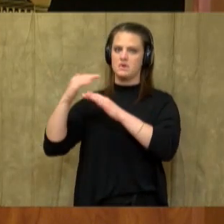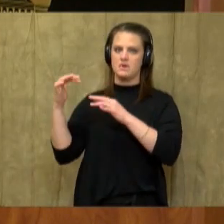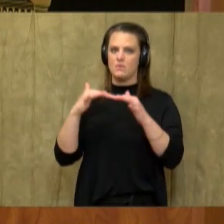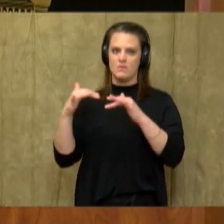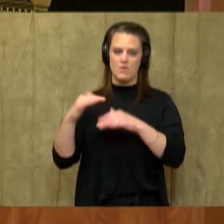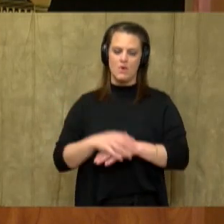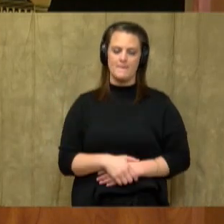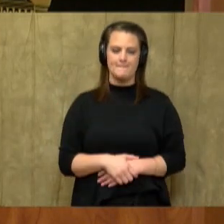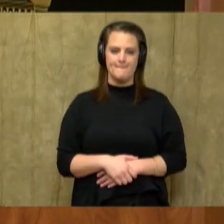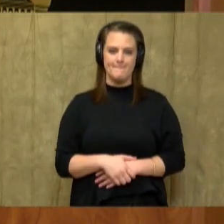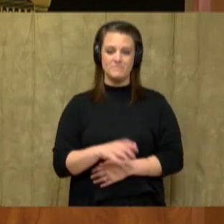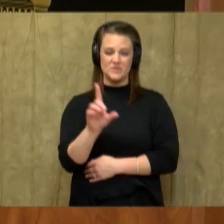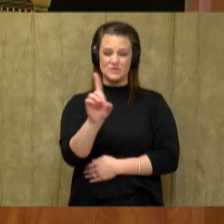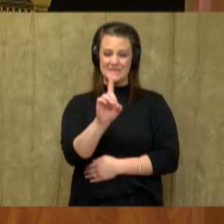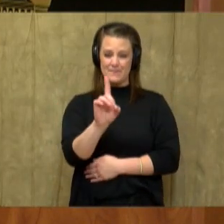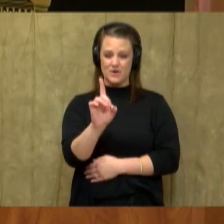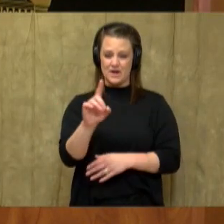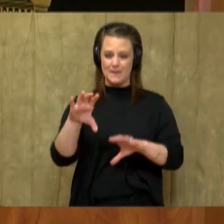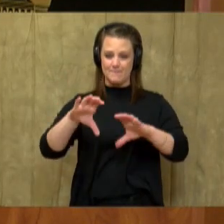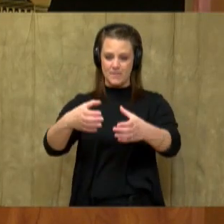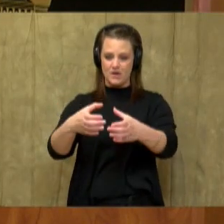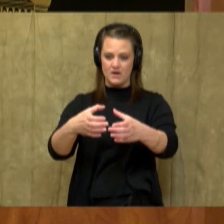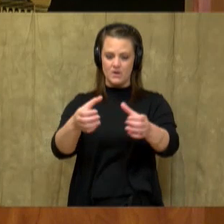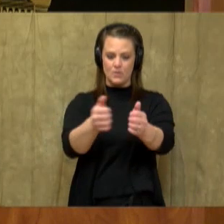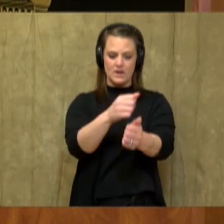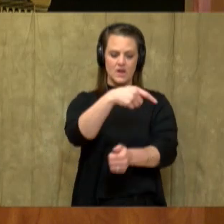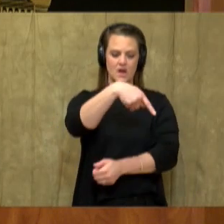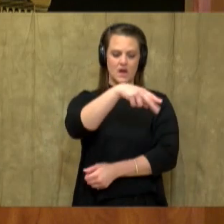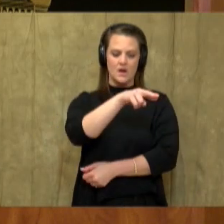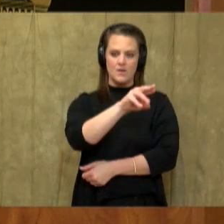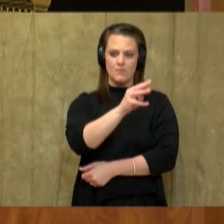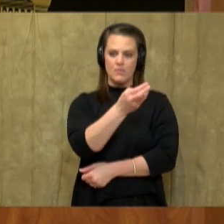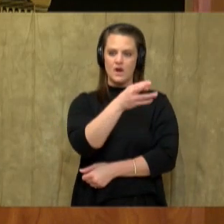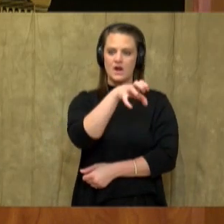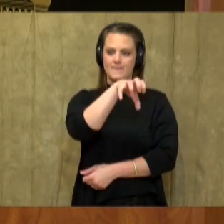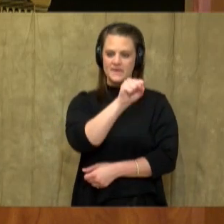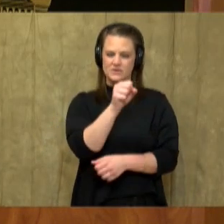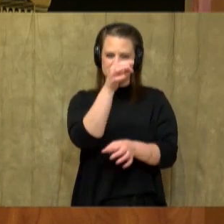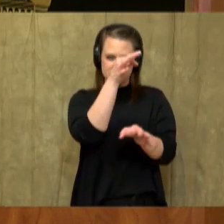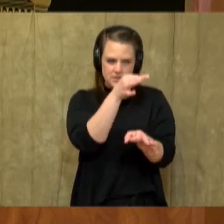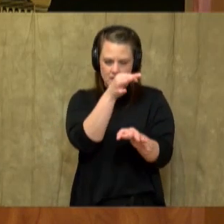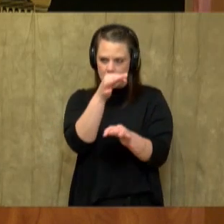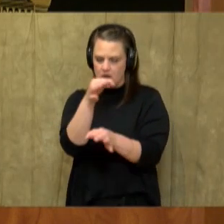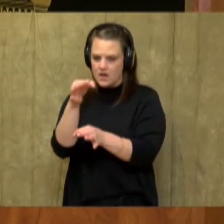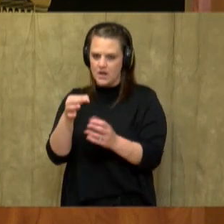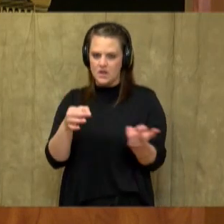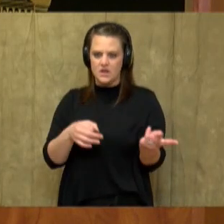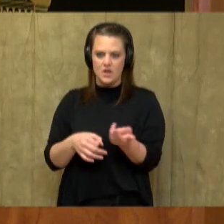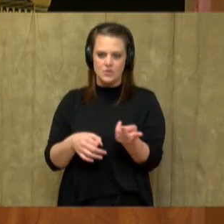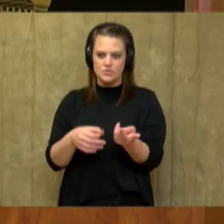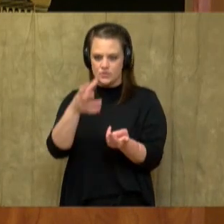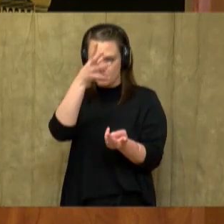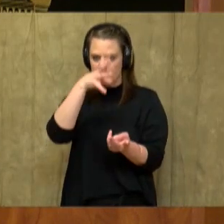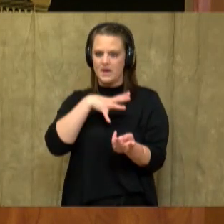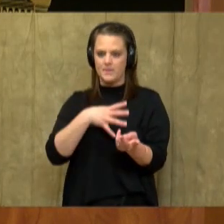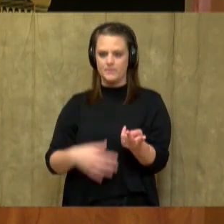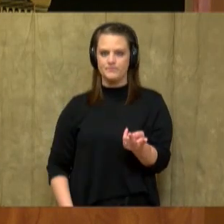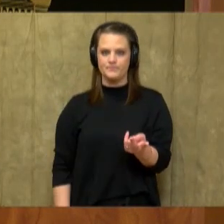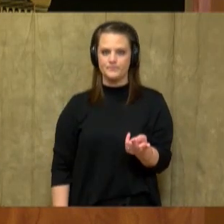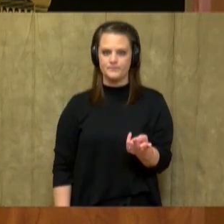Party in their primary election was deciding between Humphrey and